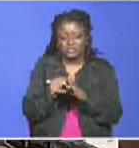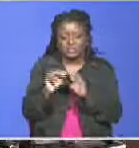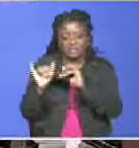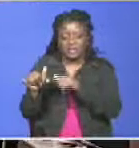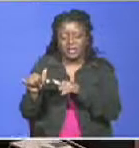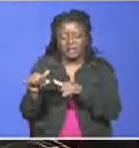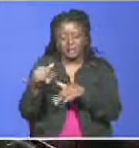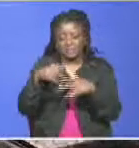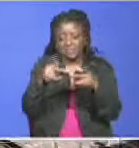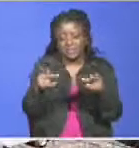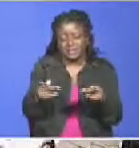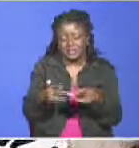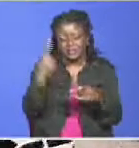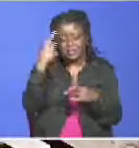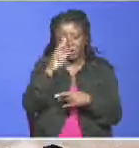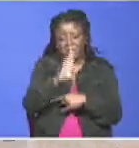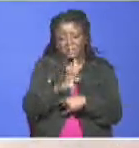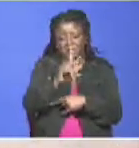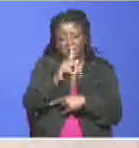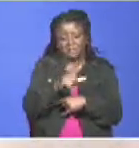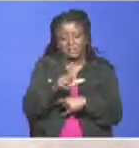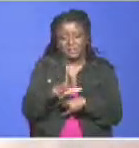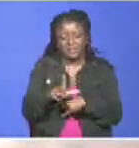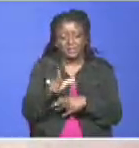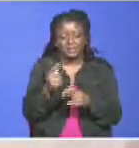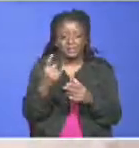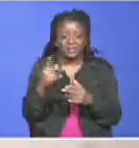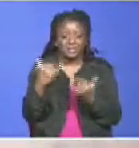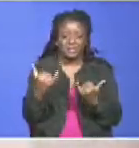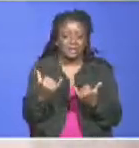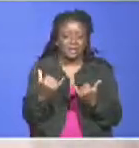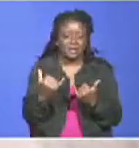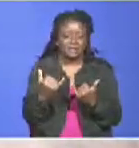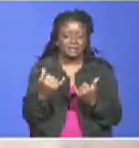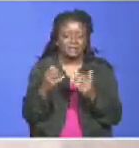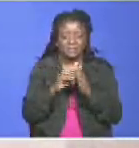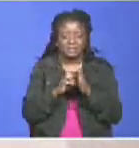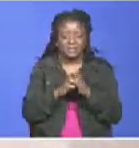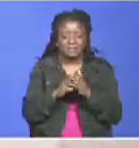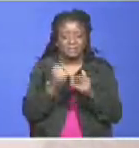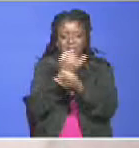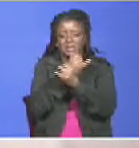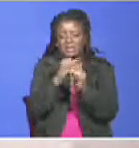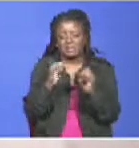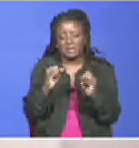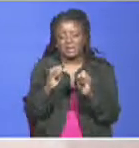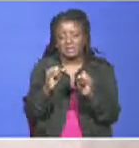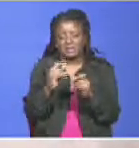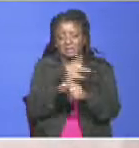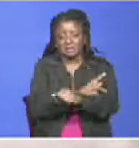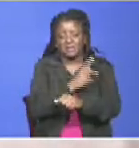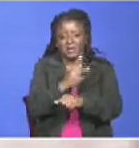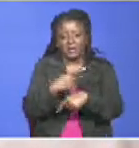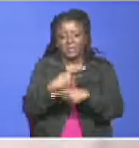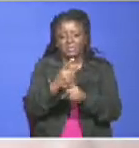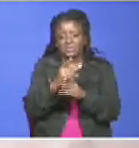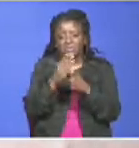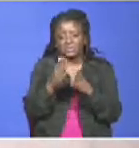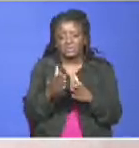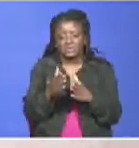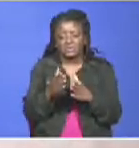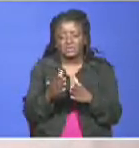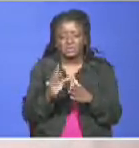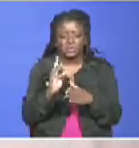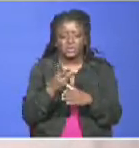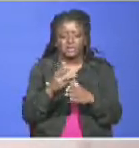and Light. We allowed, for example, independent power producers. We expanded the legislative